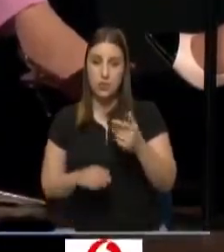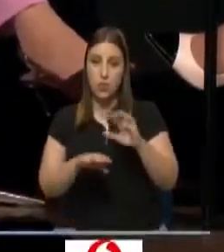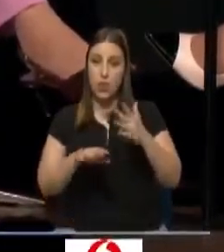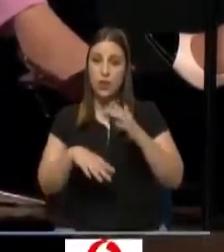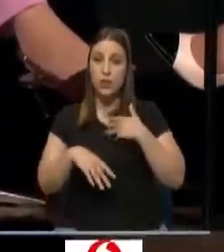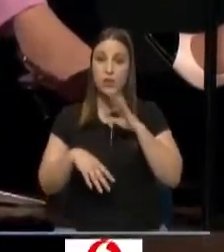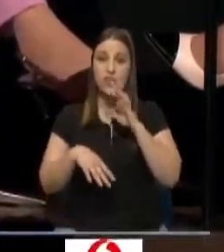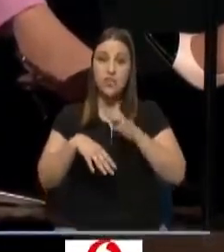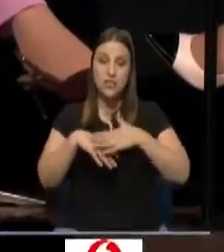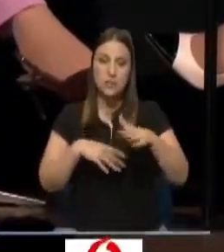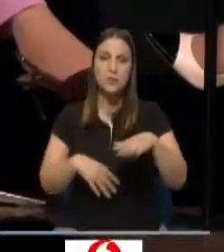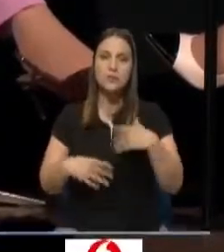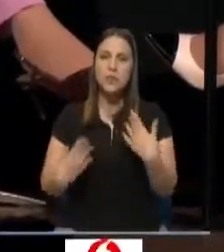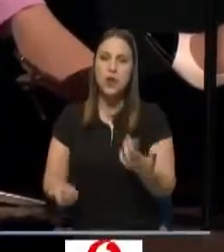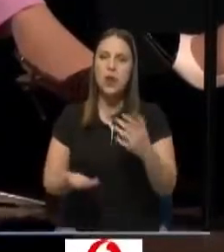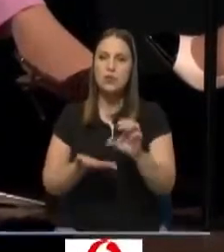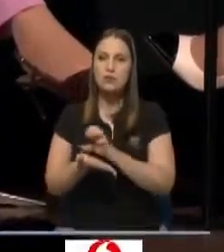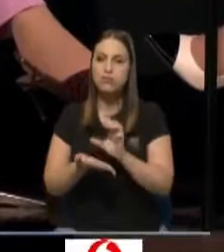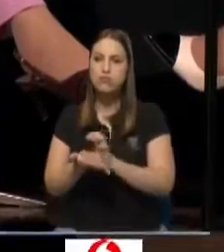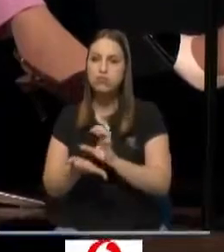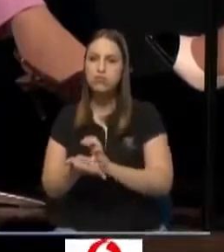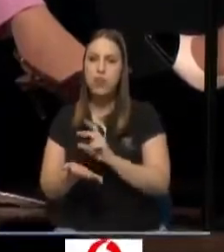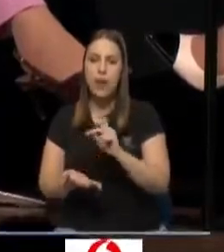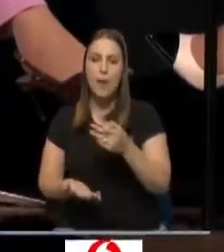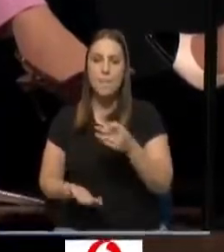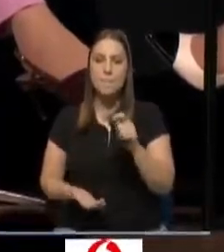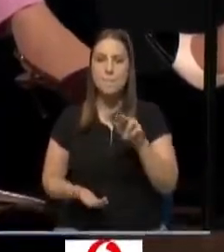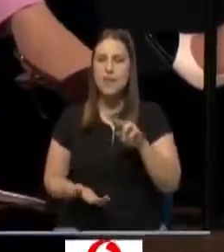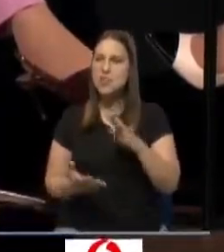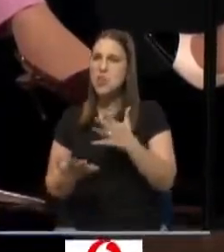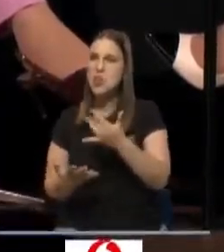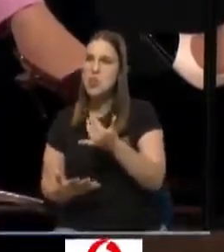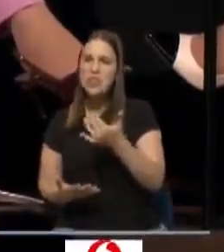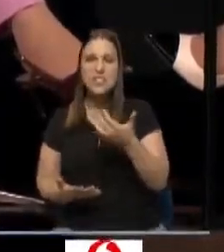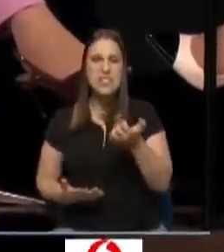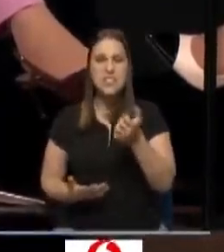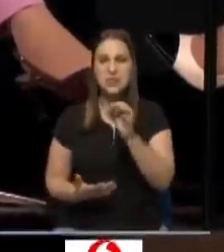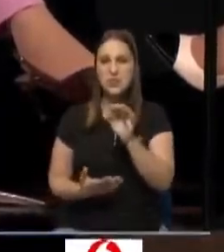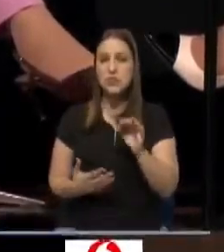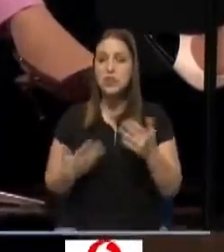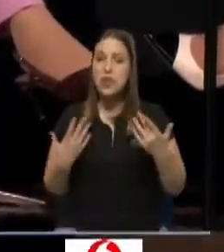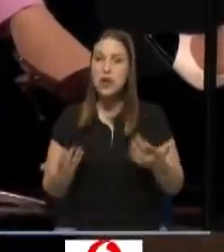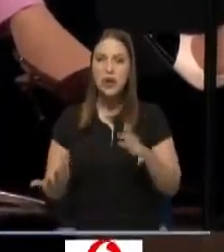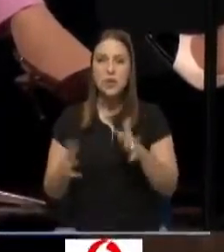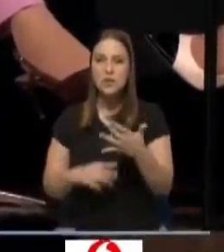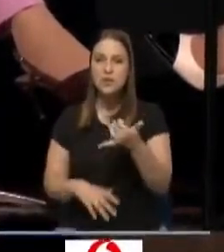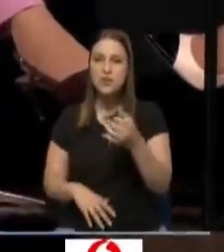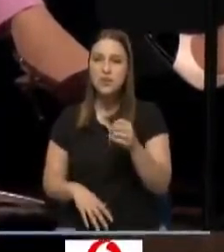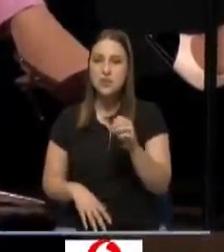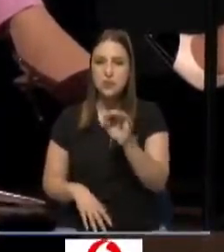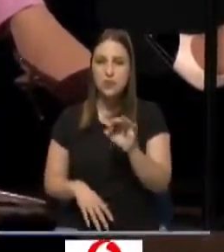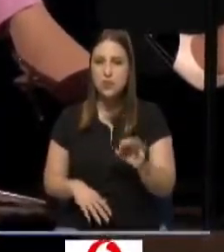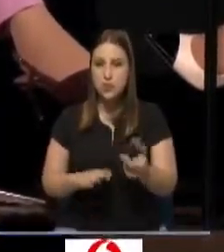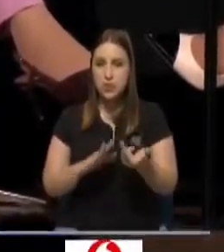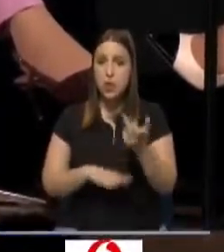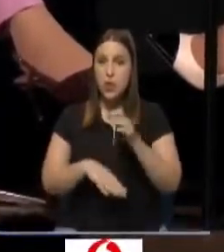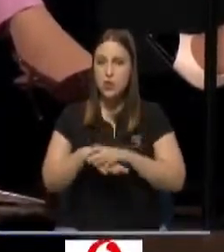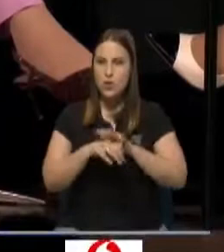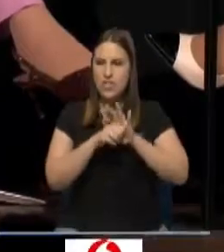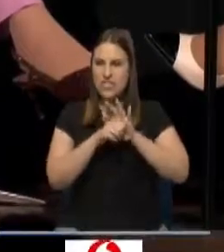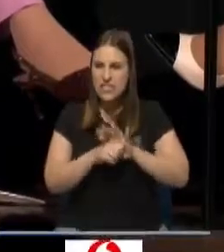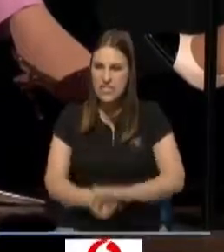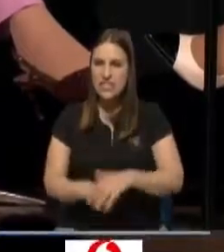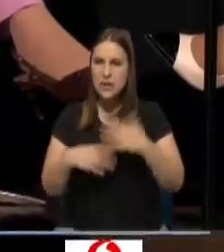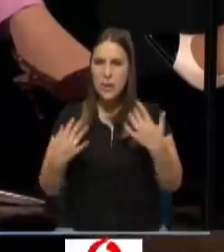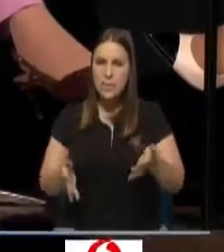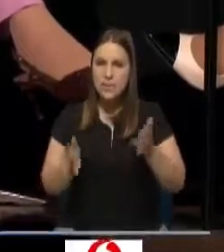7 years ago when our capex of volume was about 12-15%, I think it's about 20% because of the